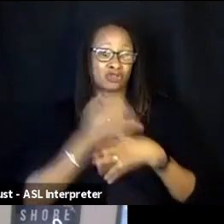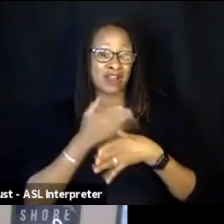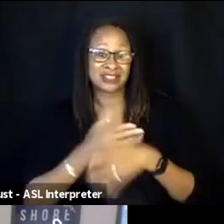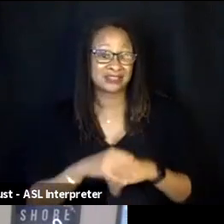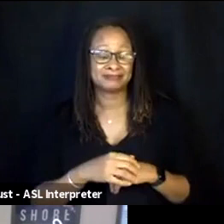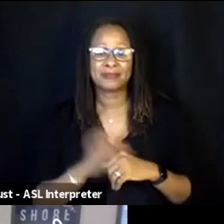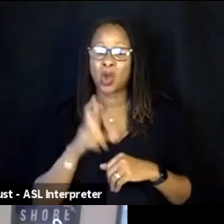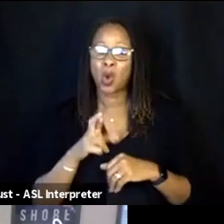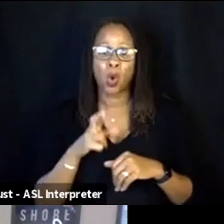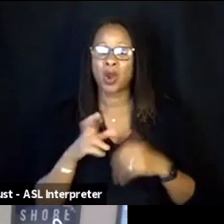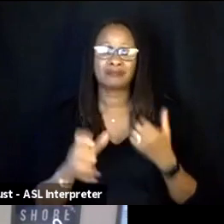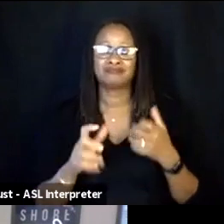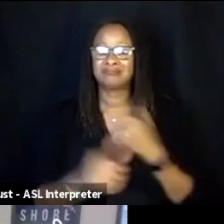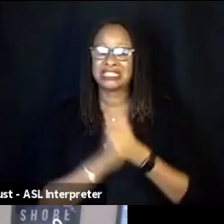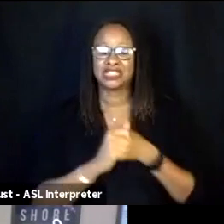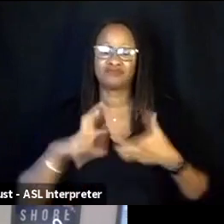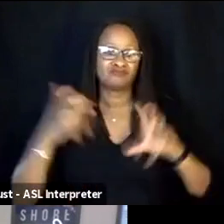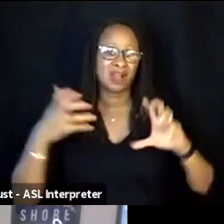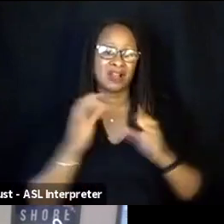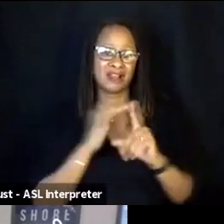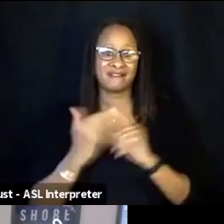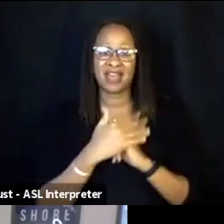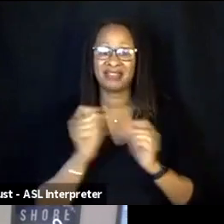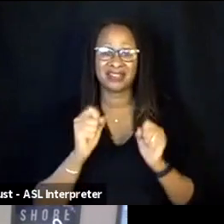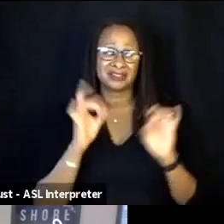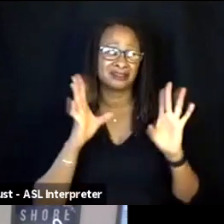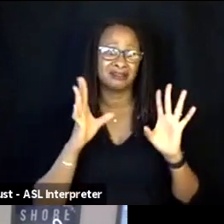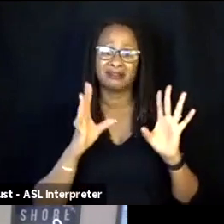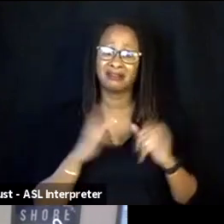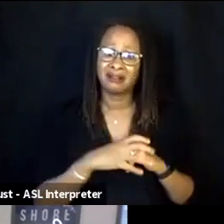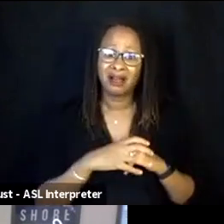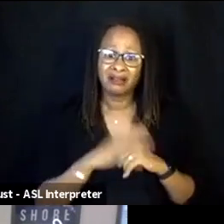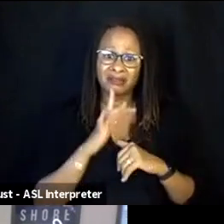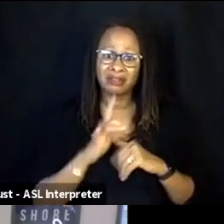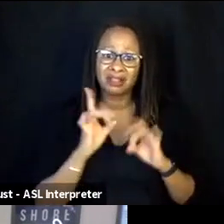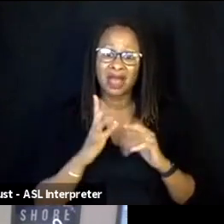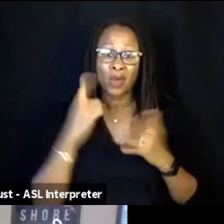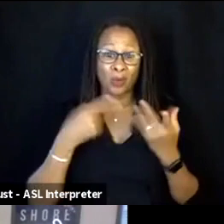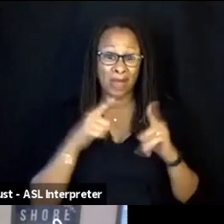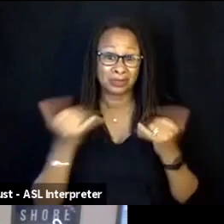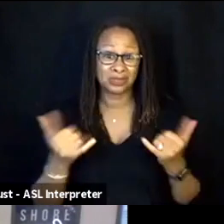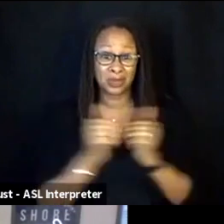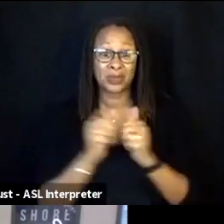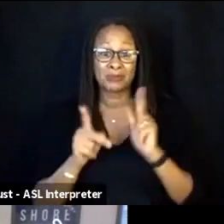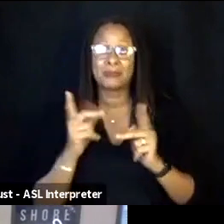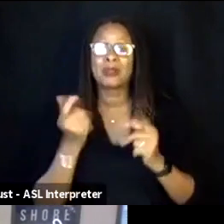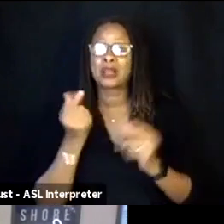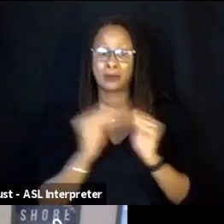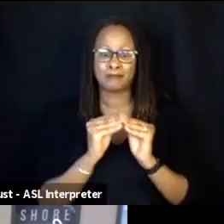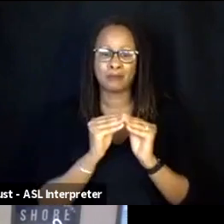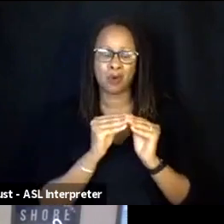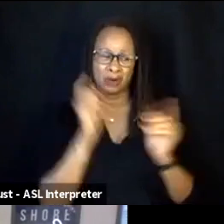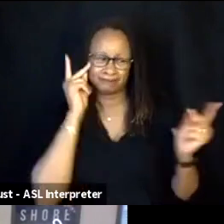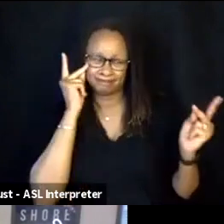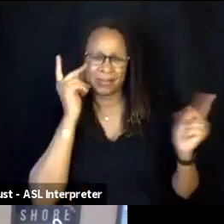or a hostile environment, which is absolutely outrageous. And I think certainly what would happen today with people being a little more savvy about the